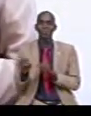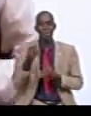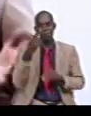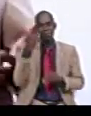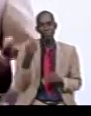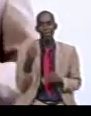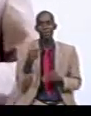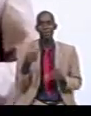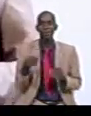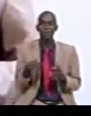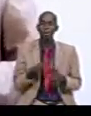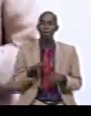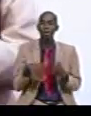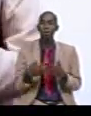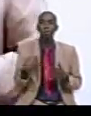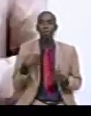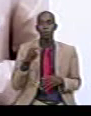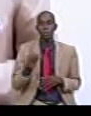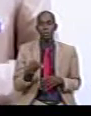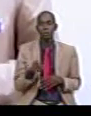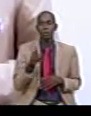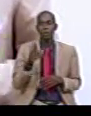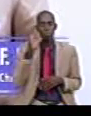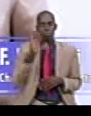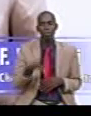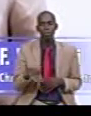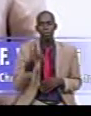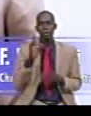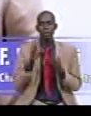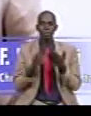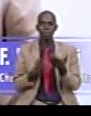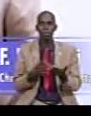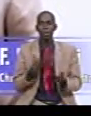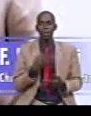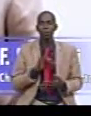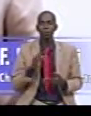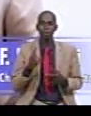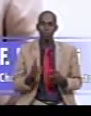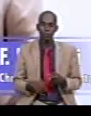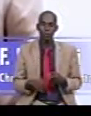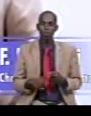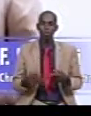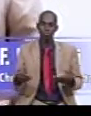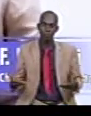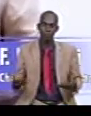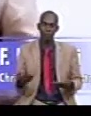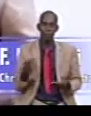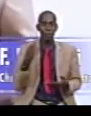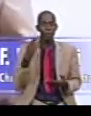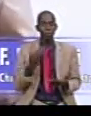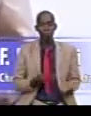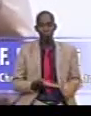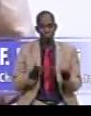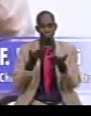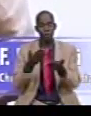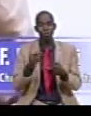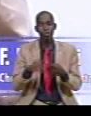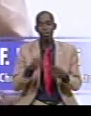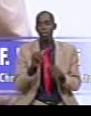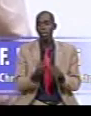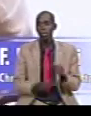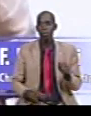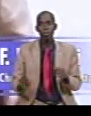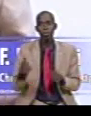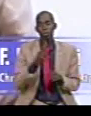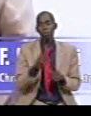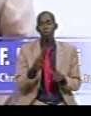it. All we need, we'll find here. And I want to recommend it to everyone. Every minister in